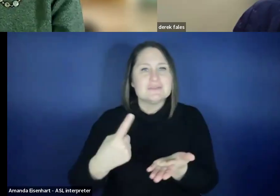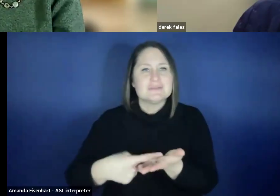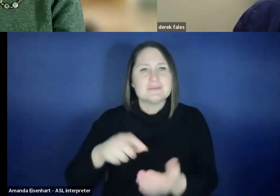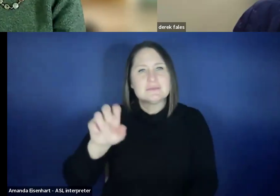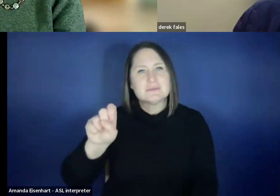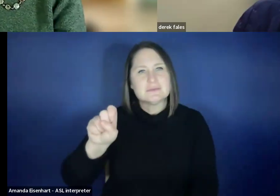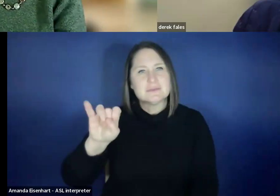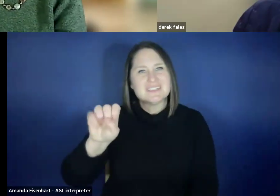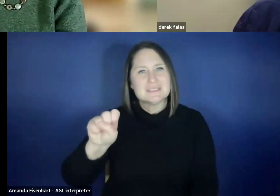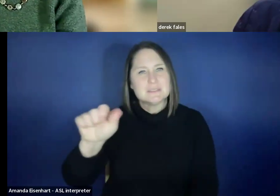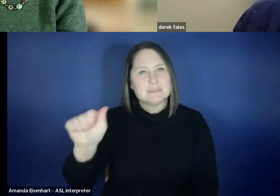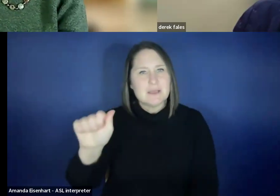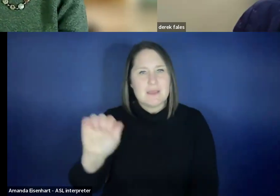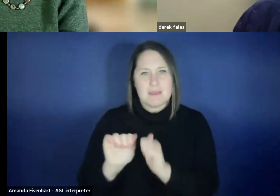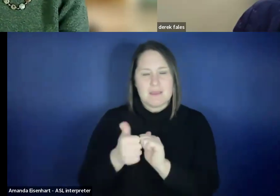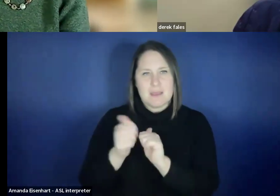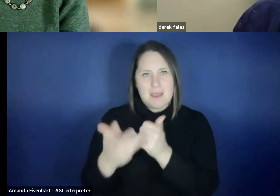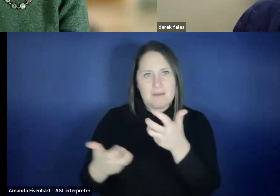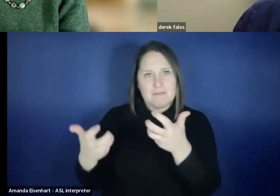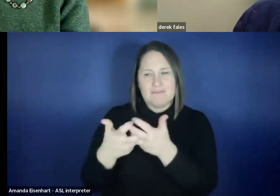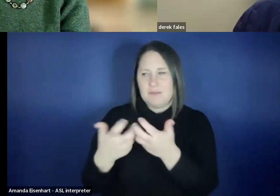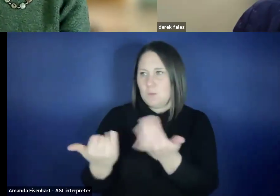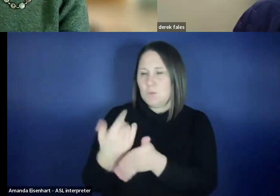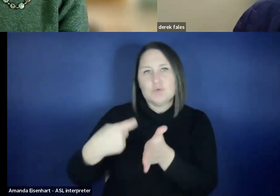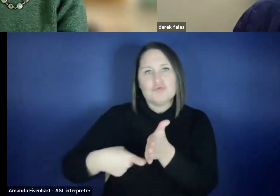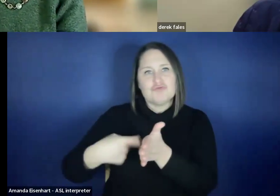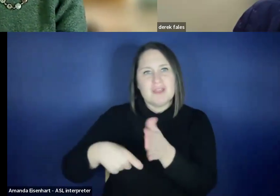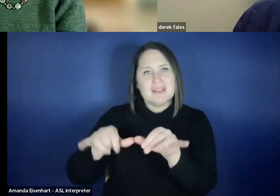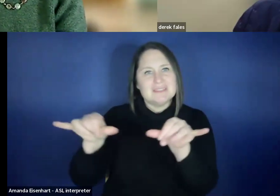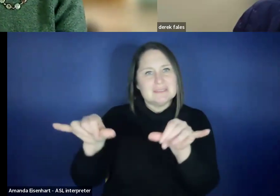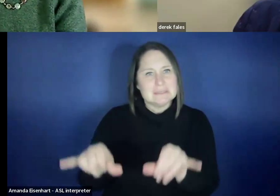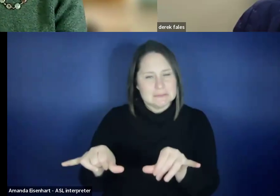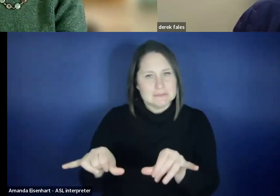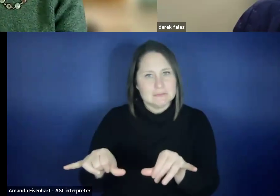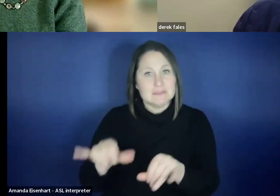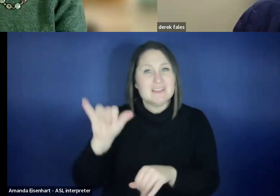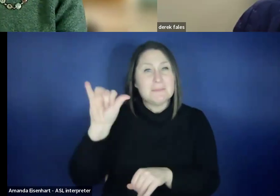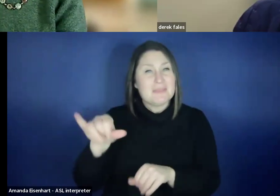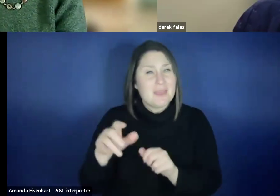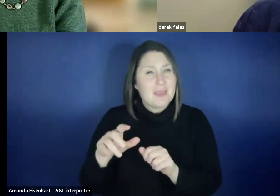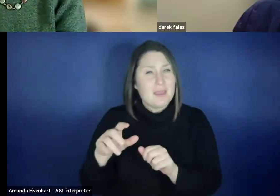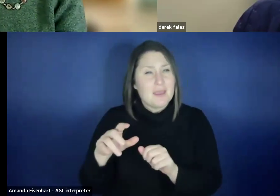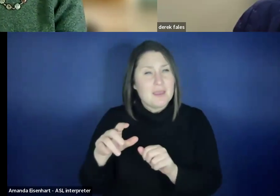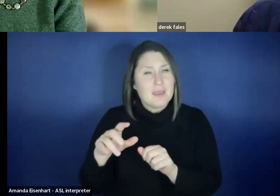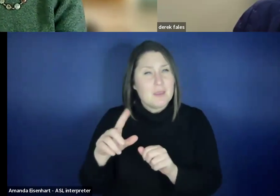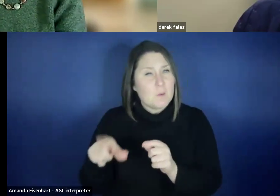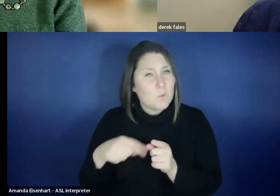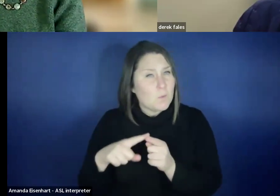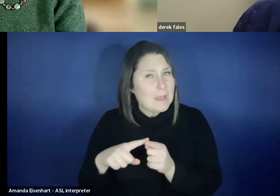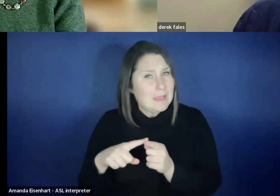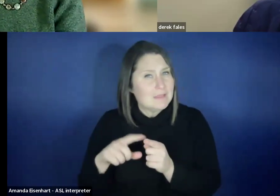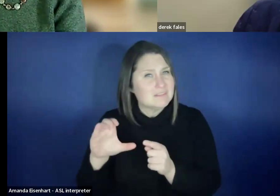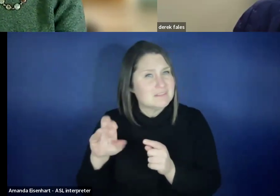will work within the new rate structure. And that session, Craig,